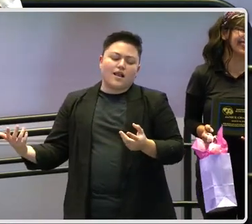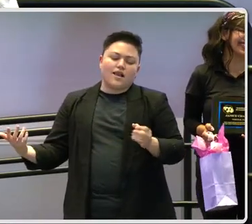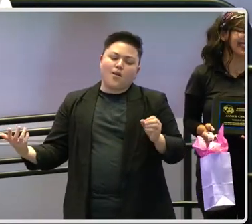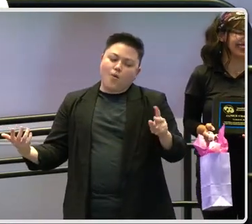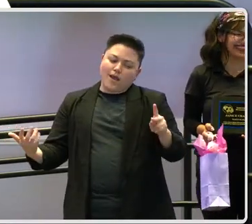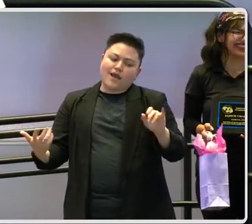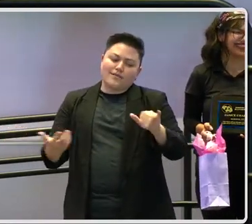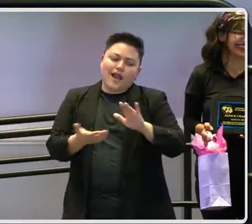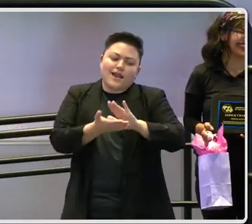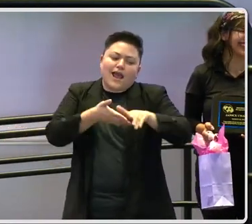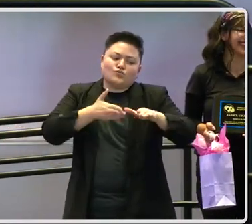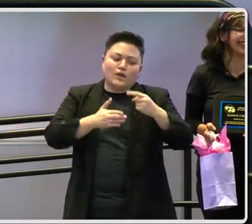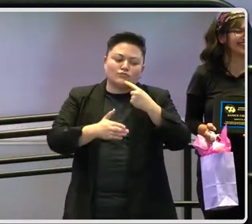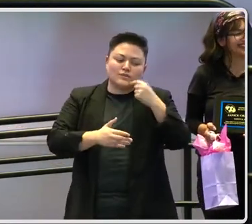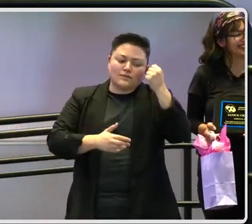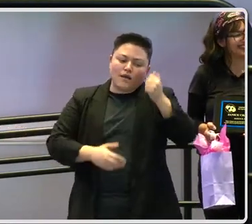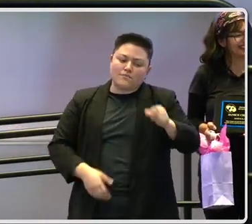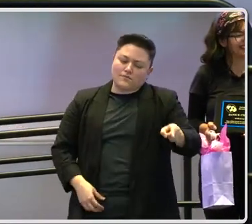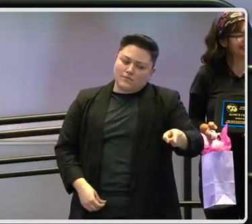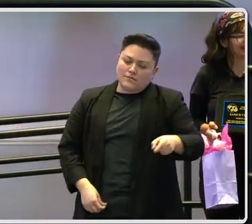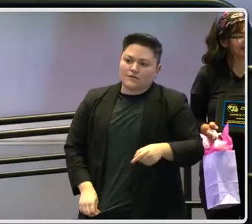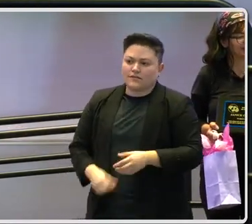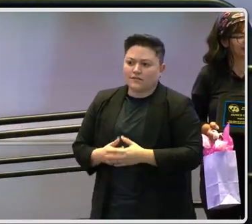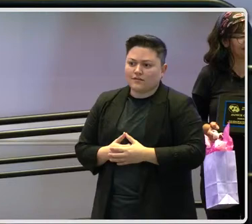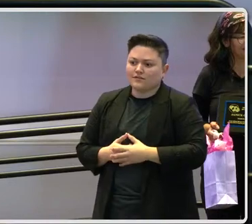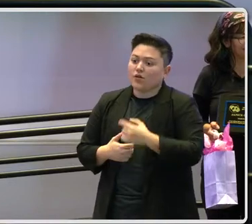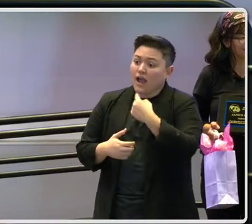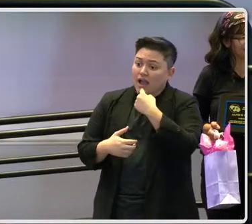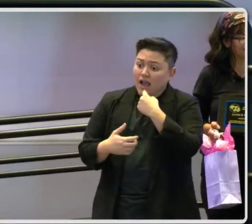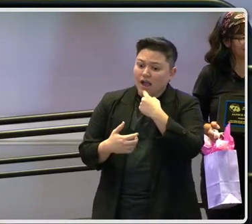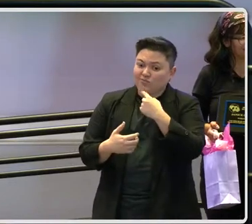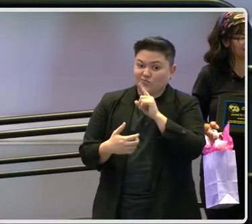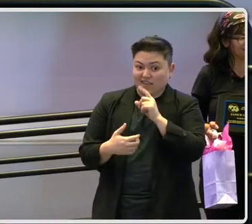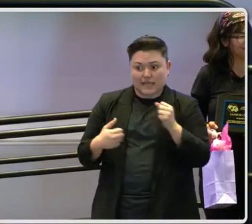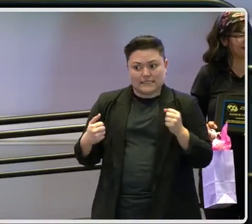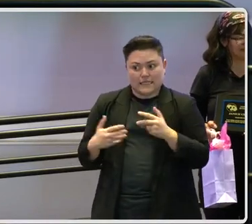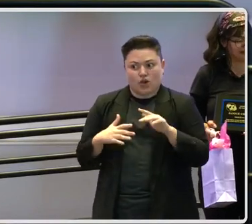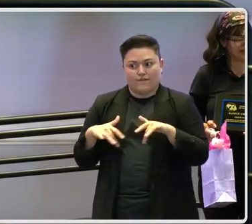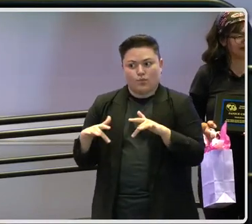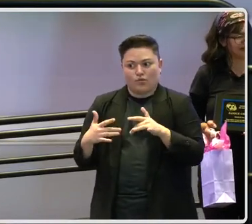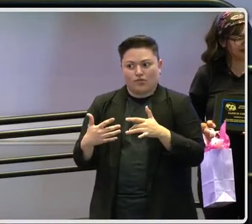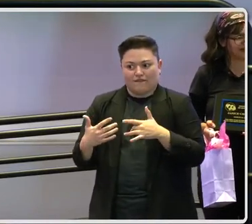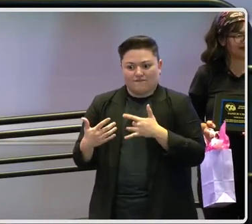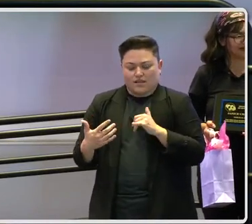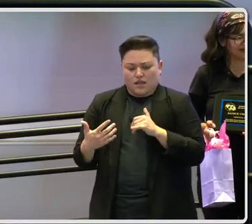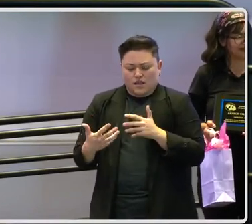dumb, okay? So I had this fear of computers.